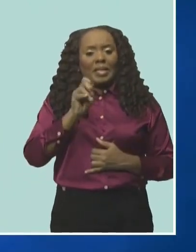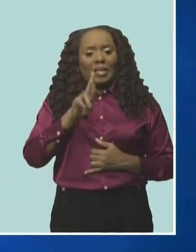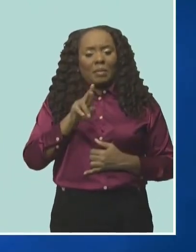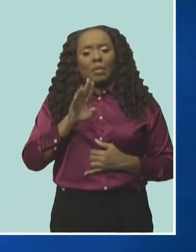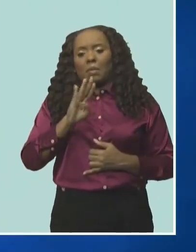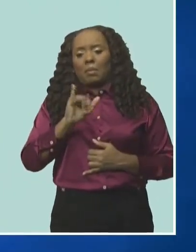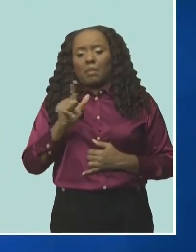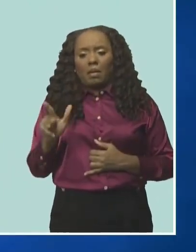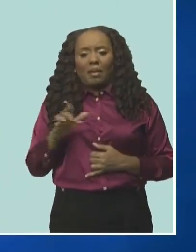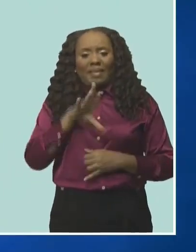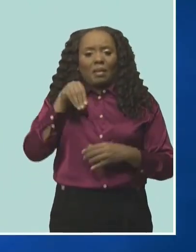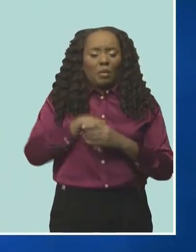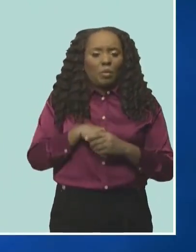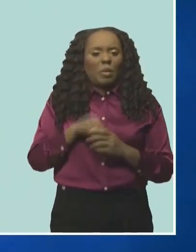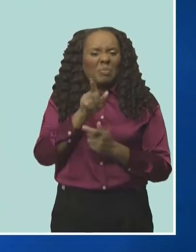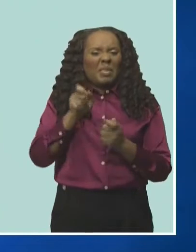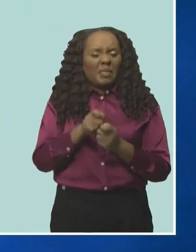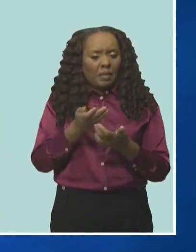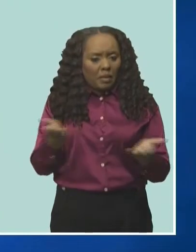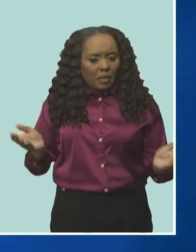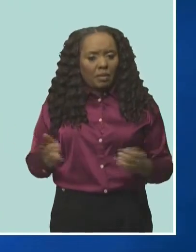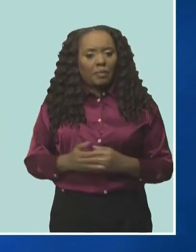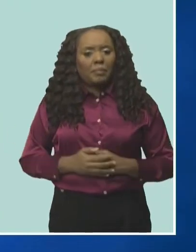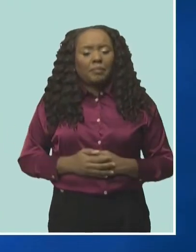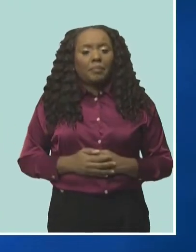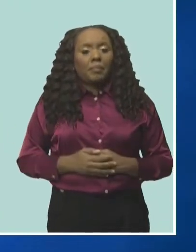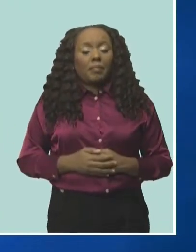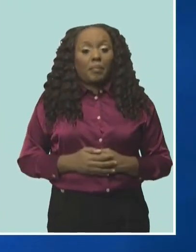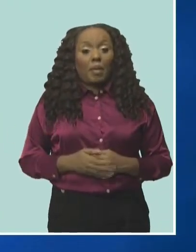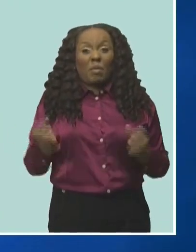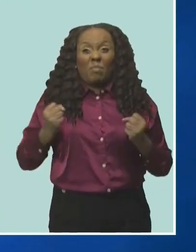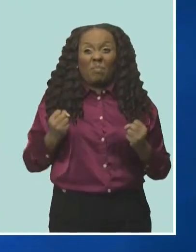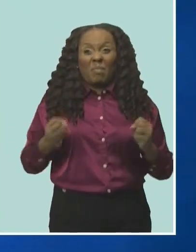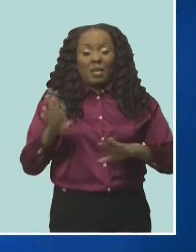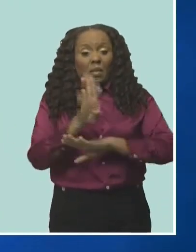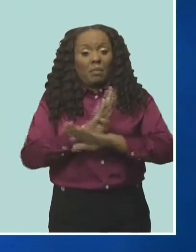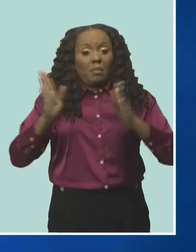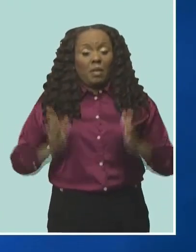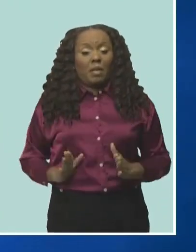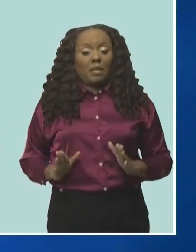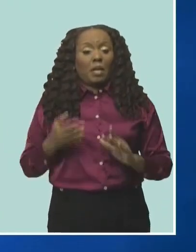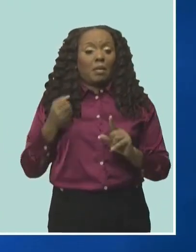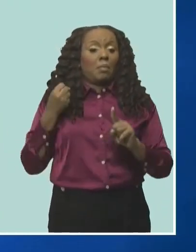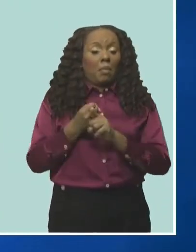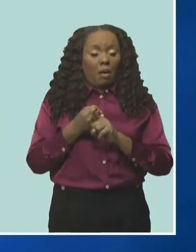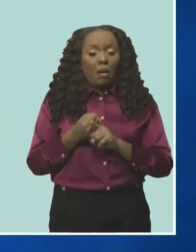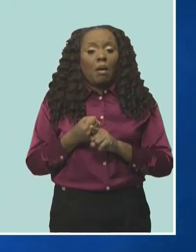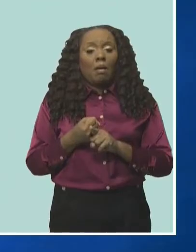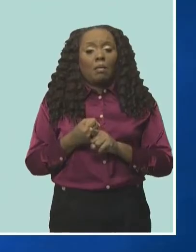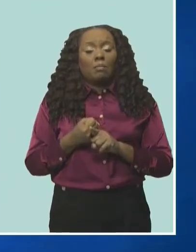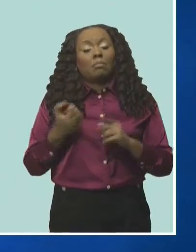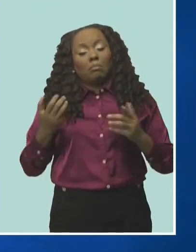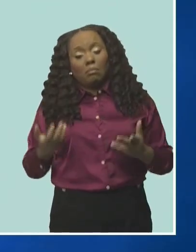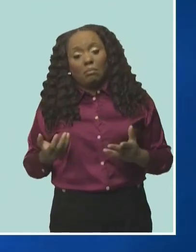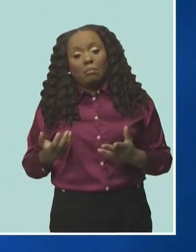that. Many Barbadians, most Barbadians, I dare say, that are affected by these matters do not have the